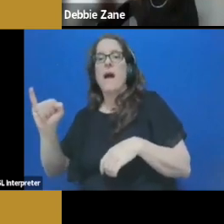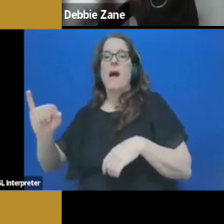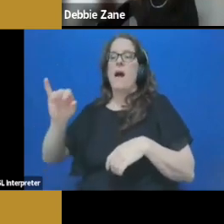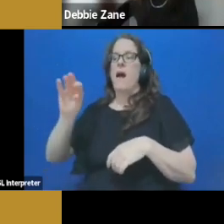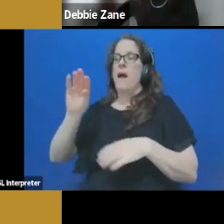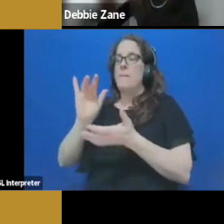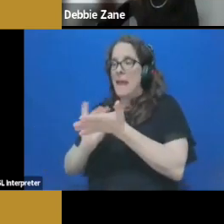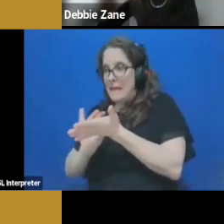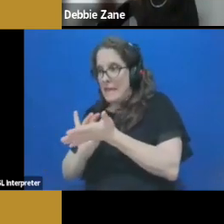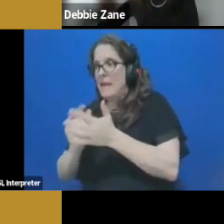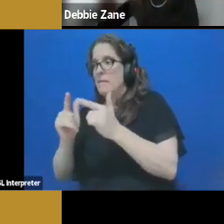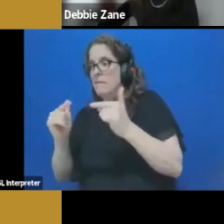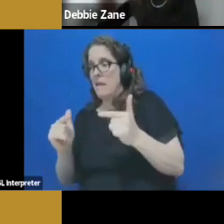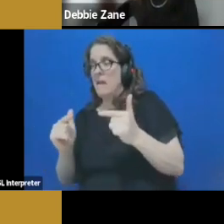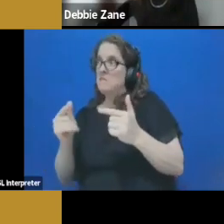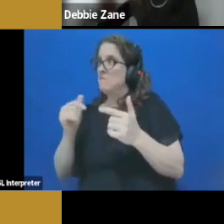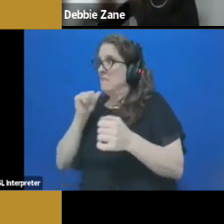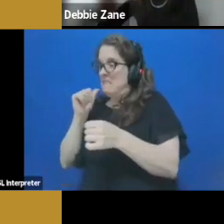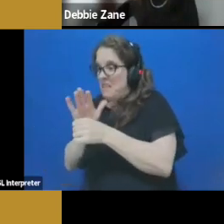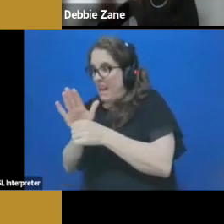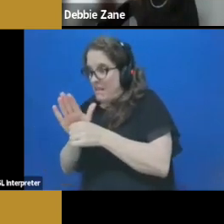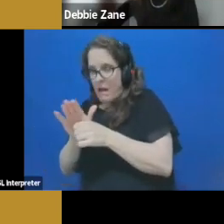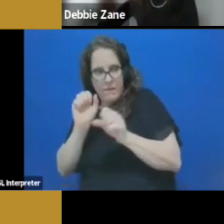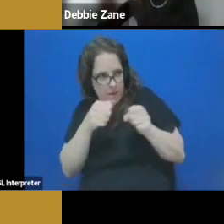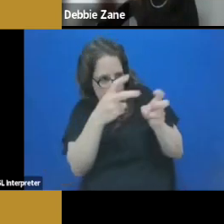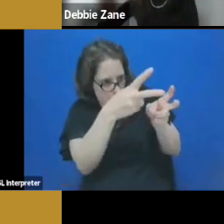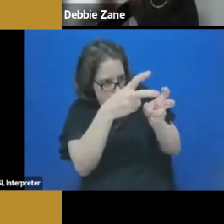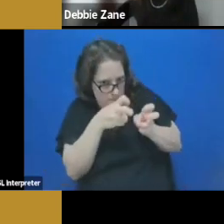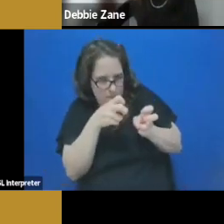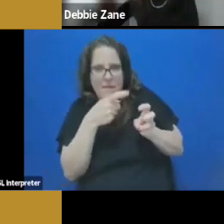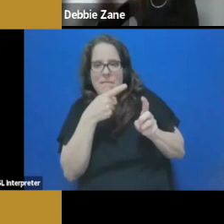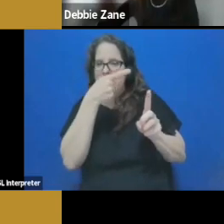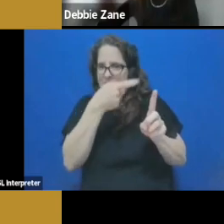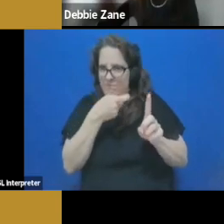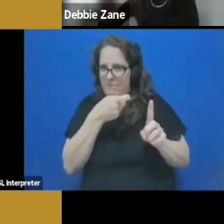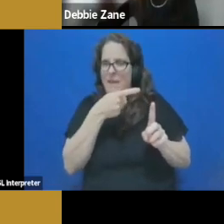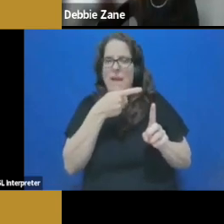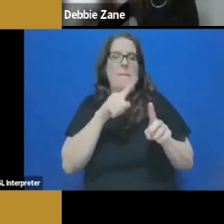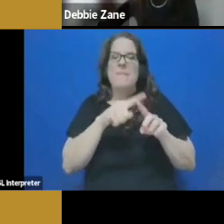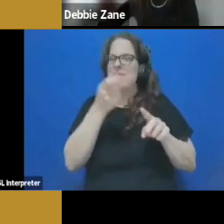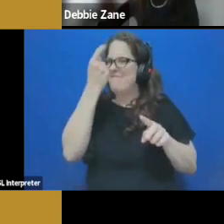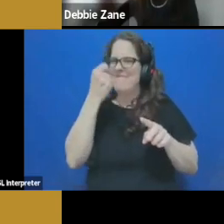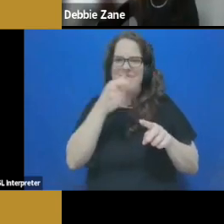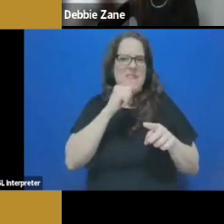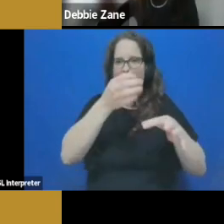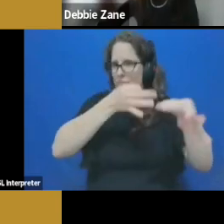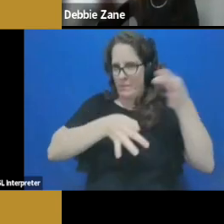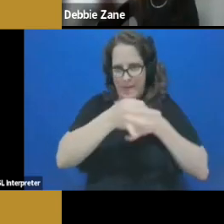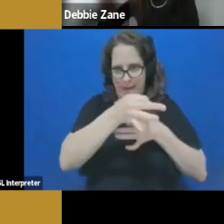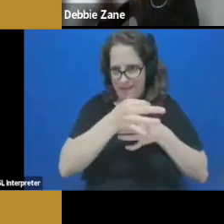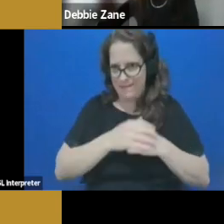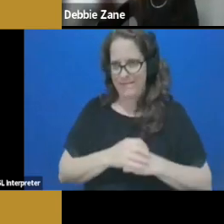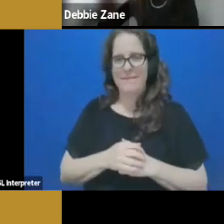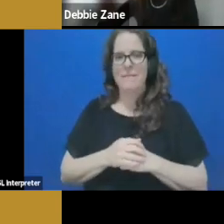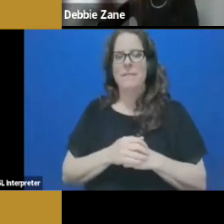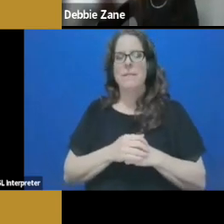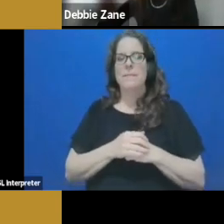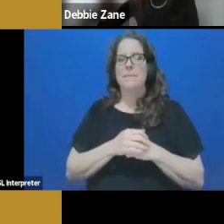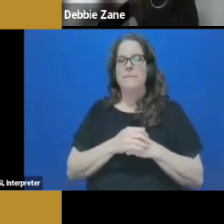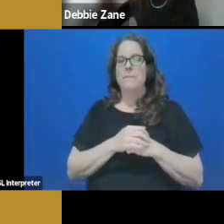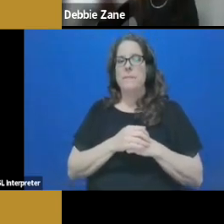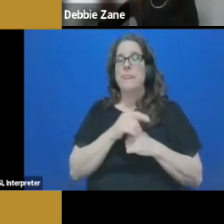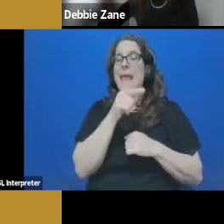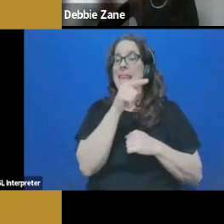replace them. In addition to this very specific benefit, the special needs trust can also provide additional